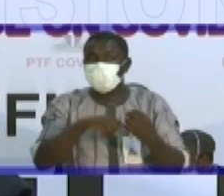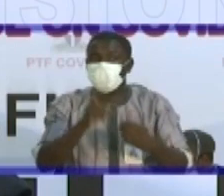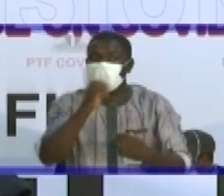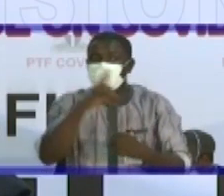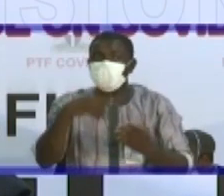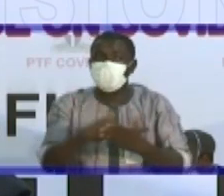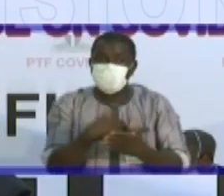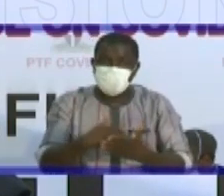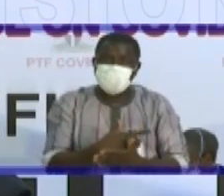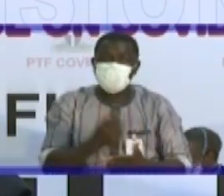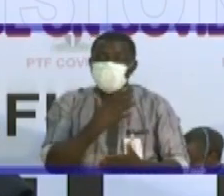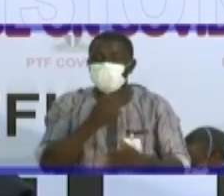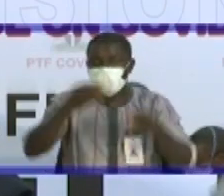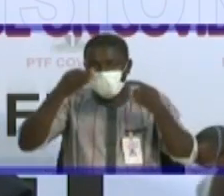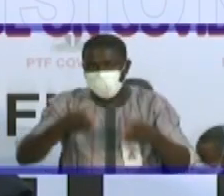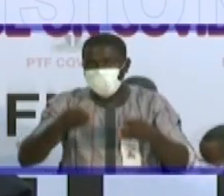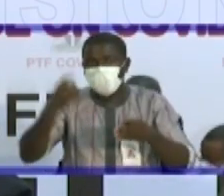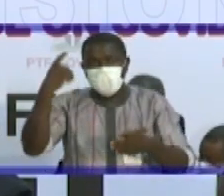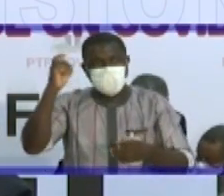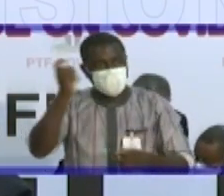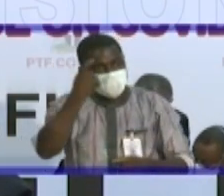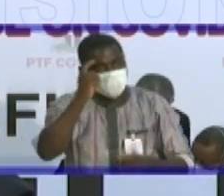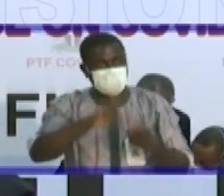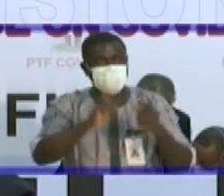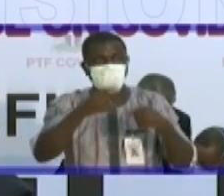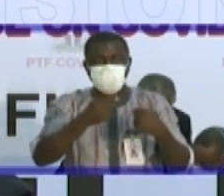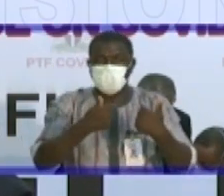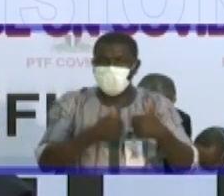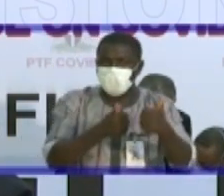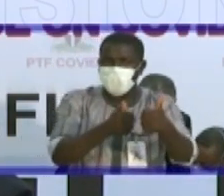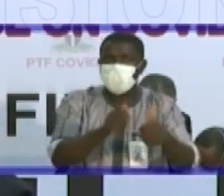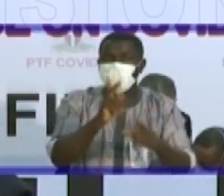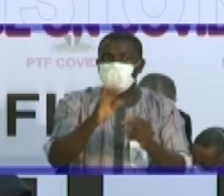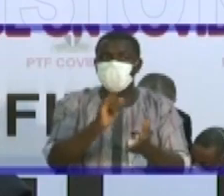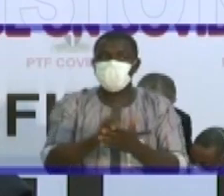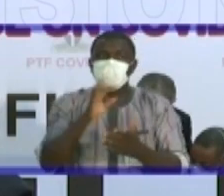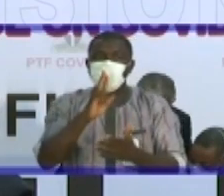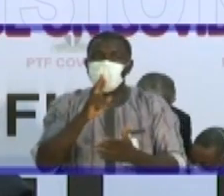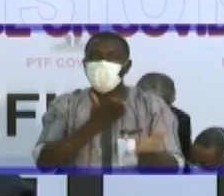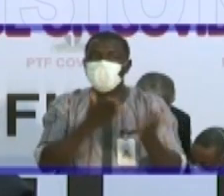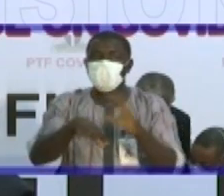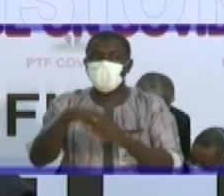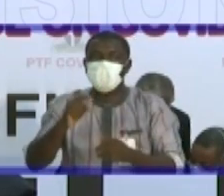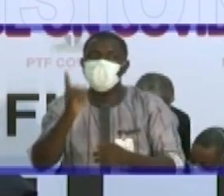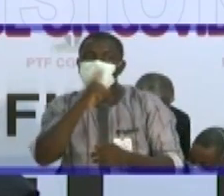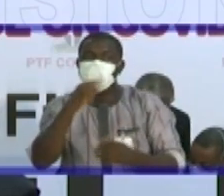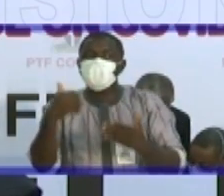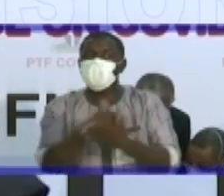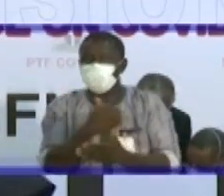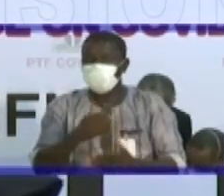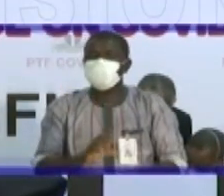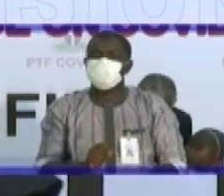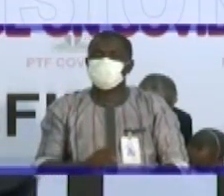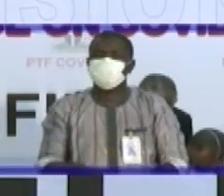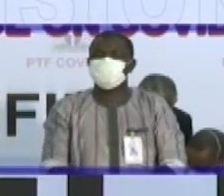and determination of government to go after the merchants and purveyors of fake news. So Nigeria will not be an exception. Thank you